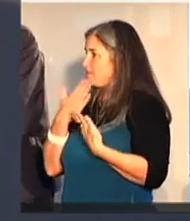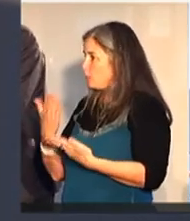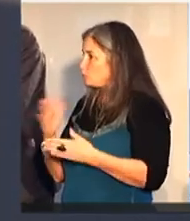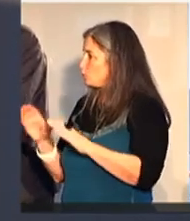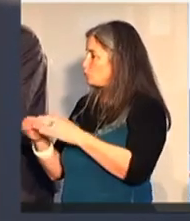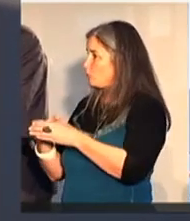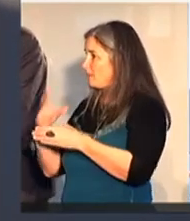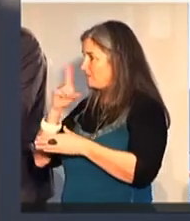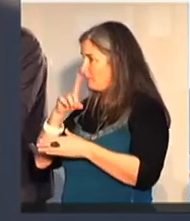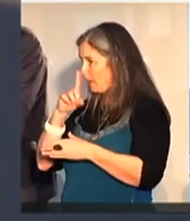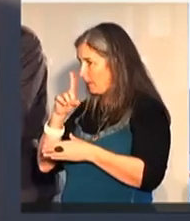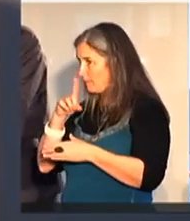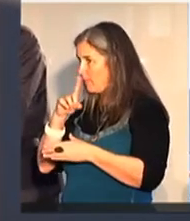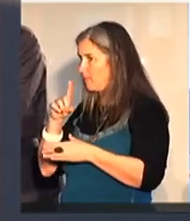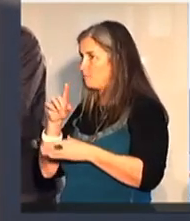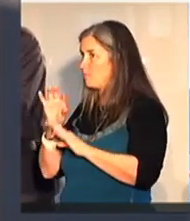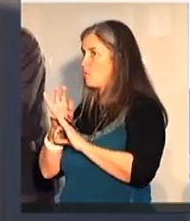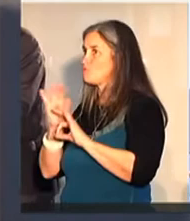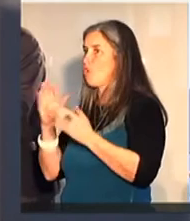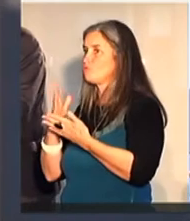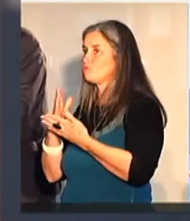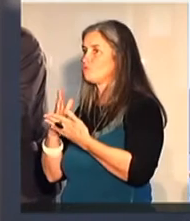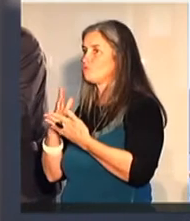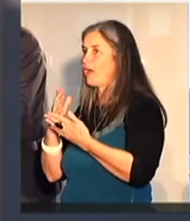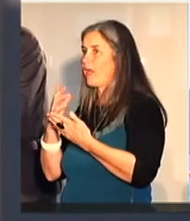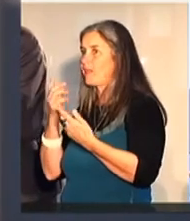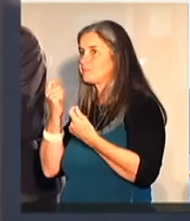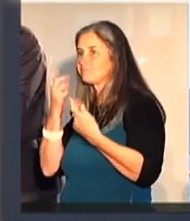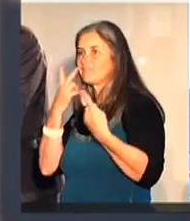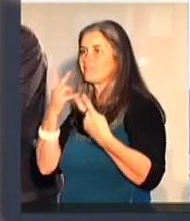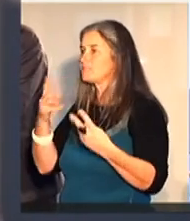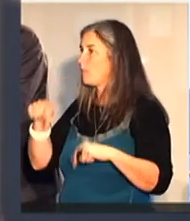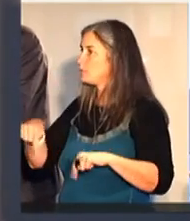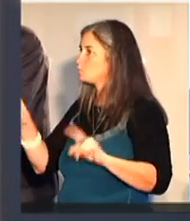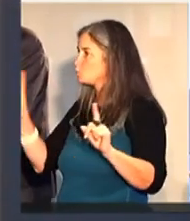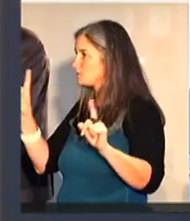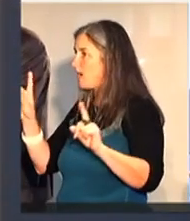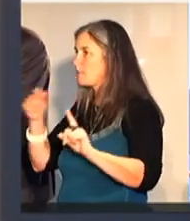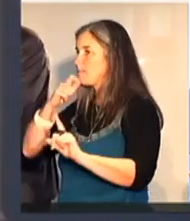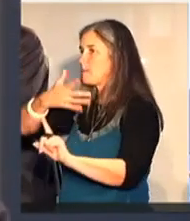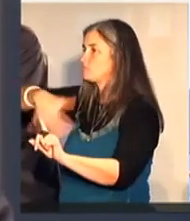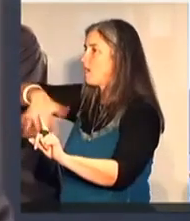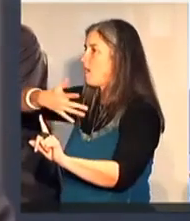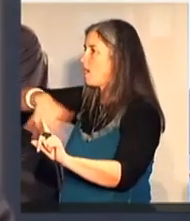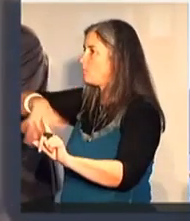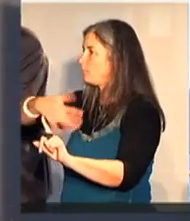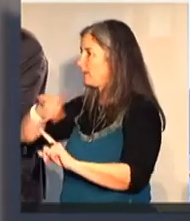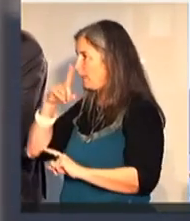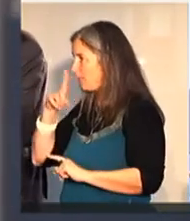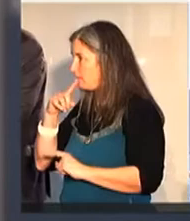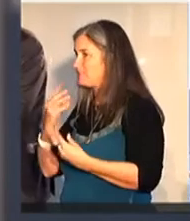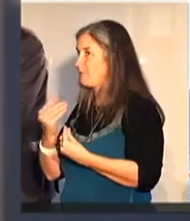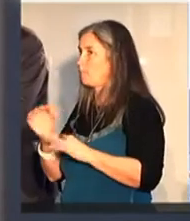people who haven't been visible here today, except in a background way, and some who aren't even